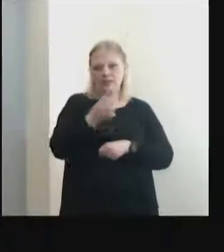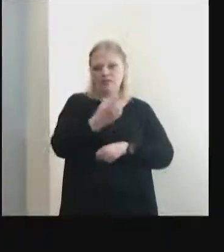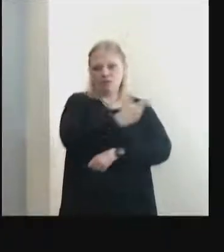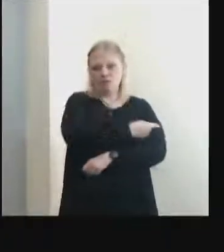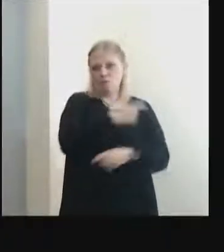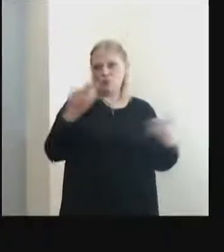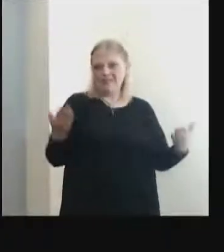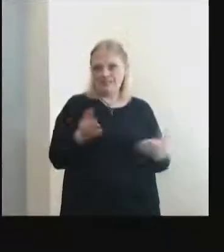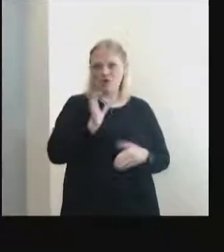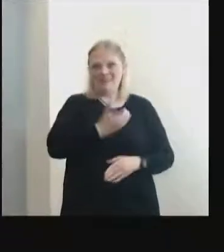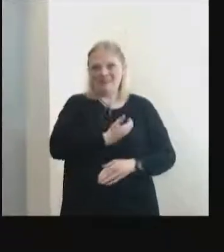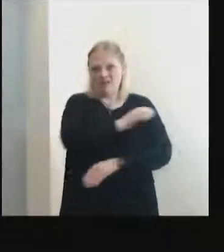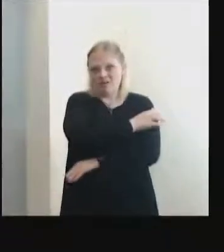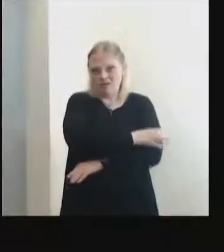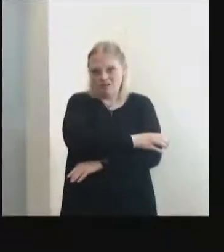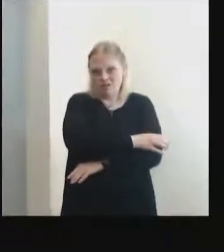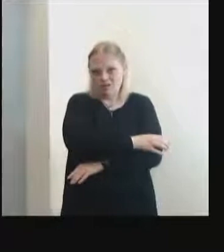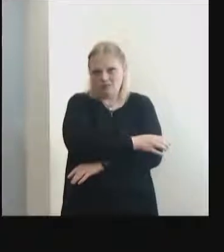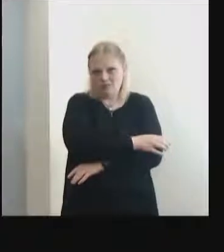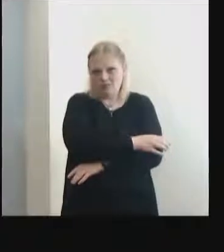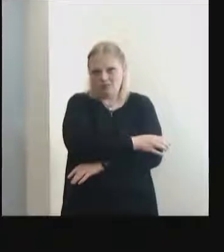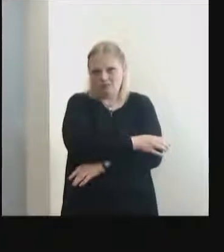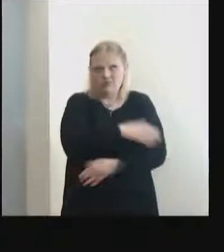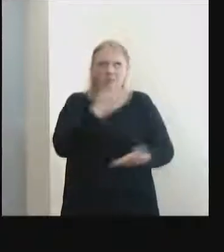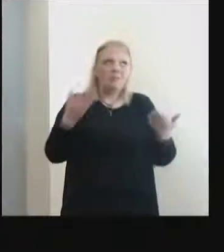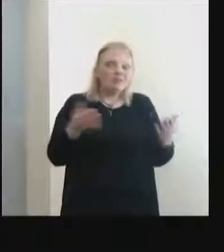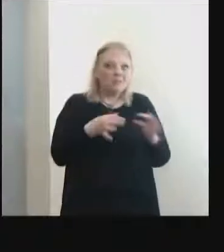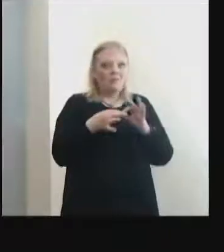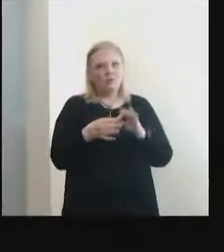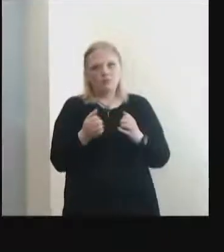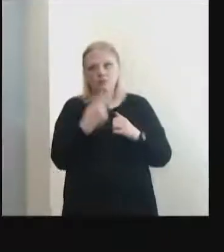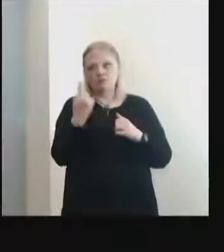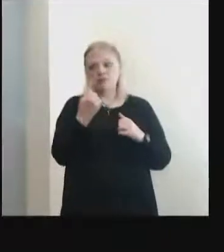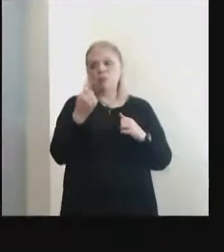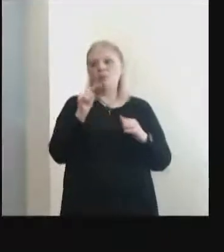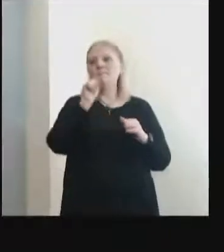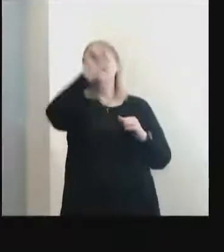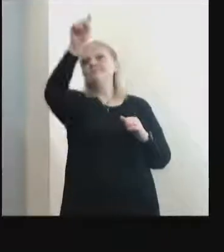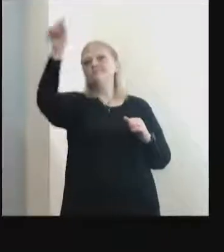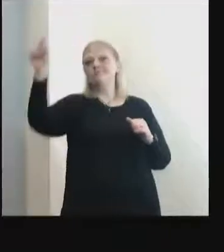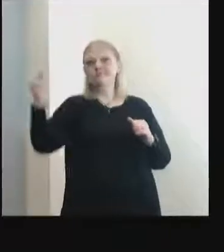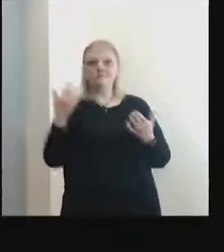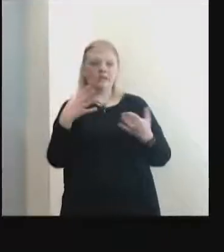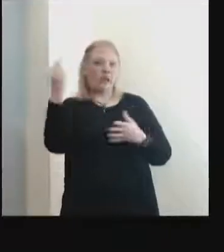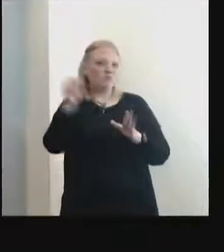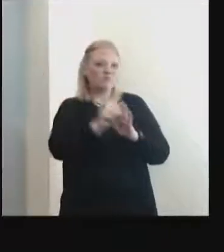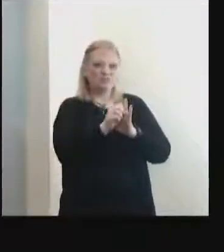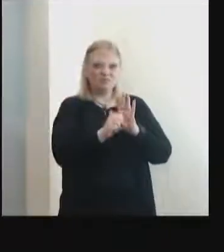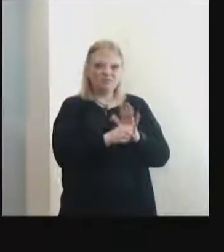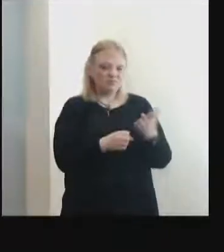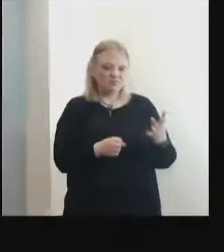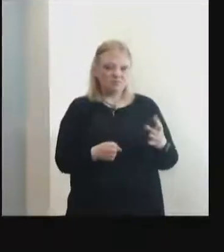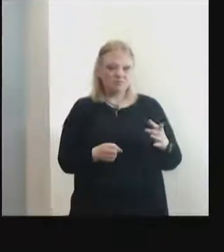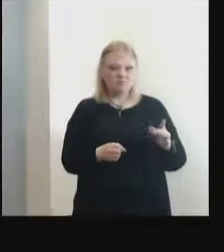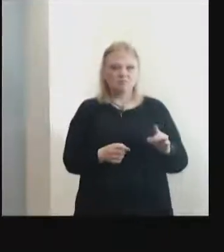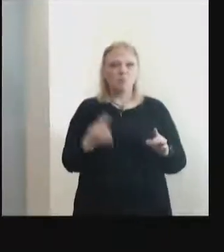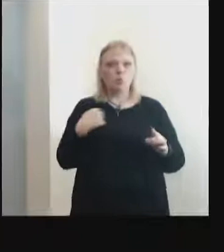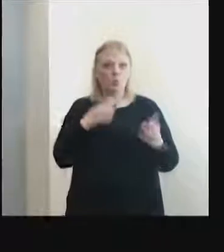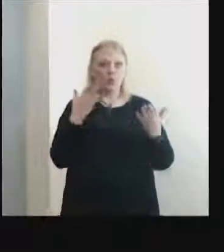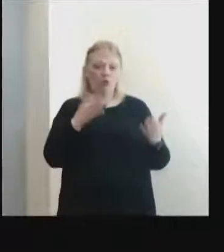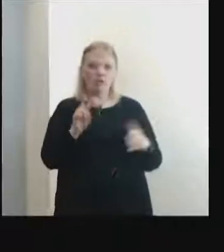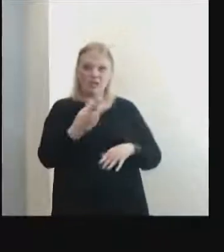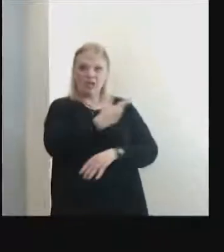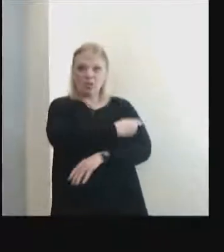clinic, and it could have been associated with someone who got a dose elsewhere, including out of state. But we are offering